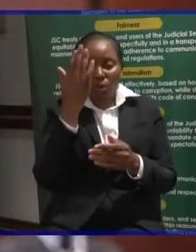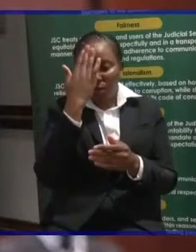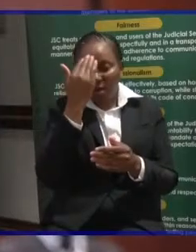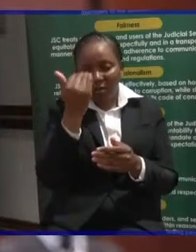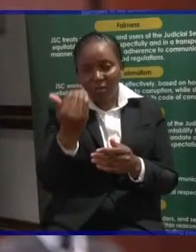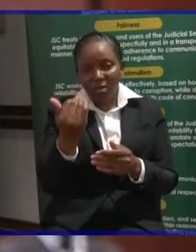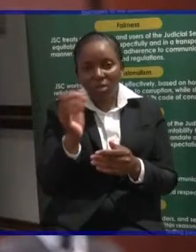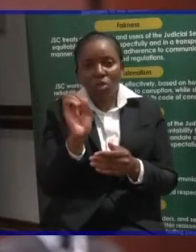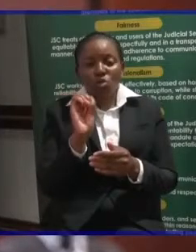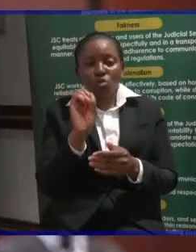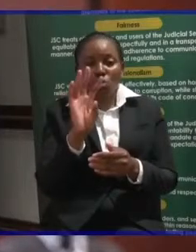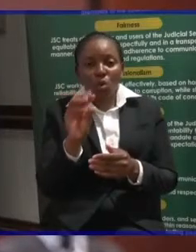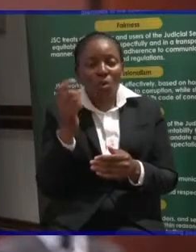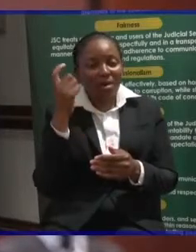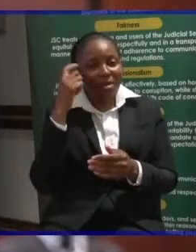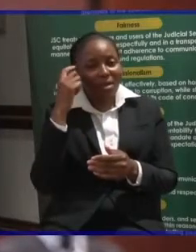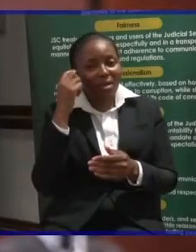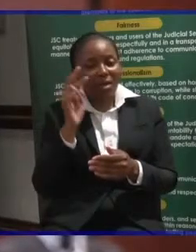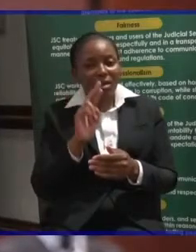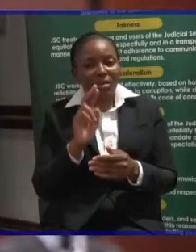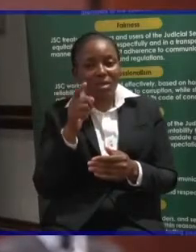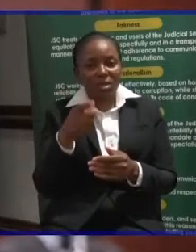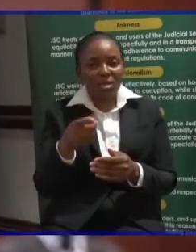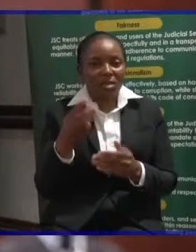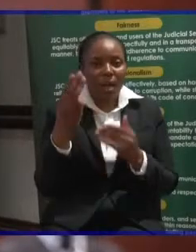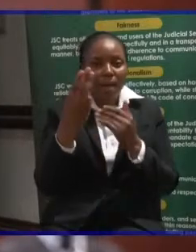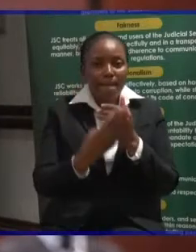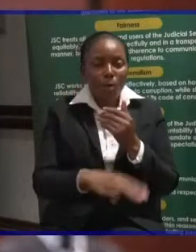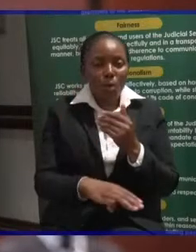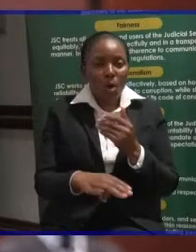So I think that's the reason for that poor performance.